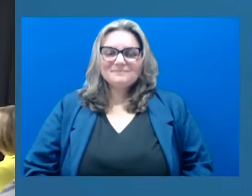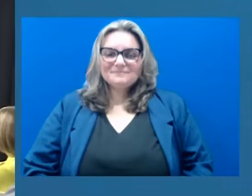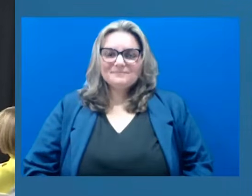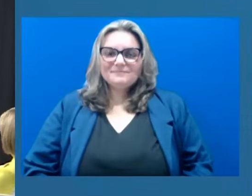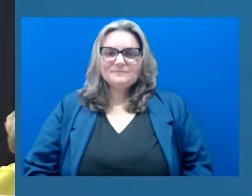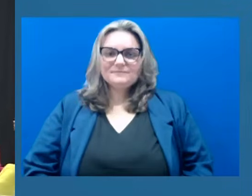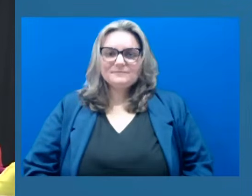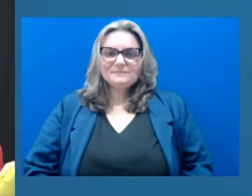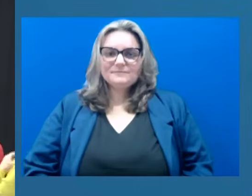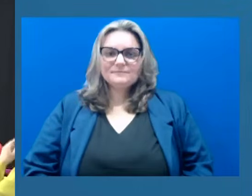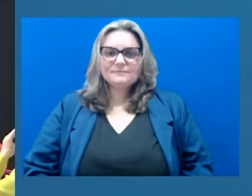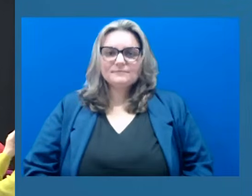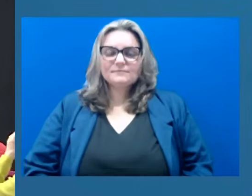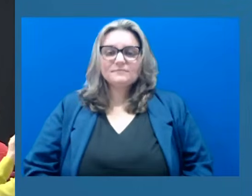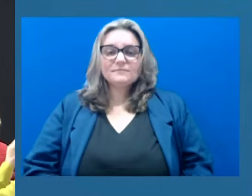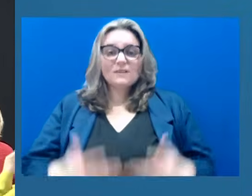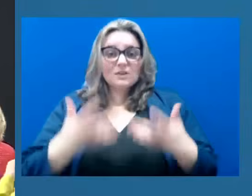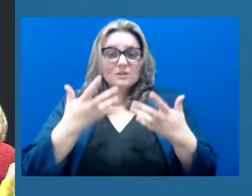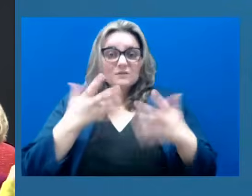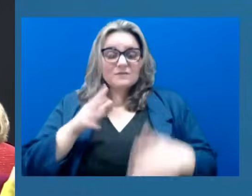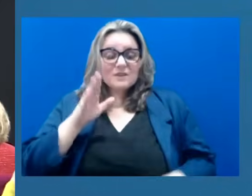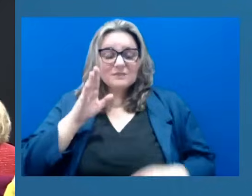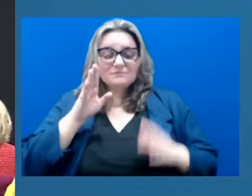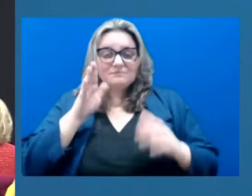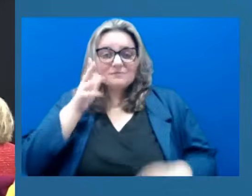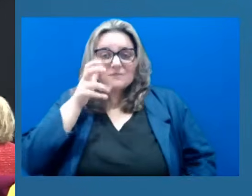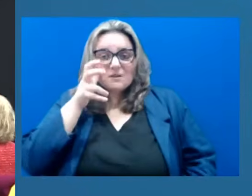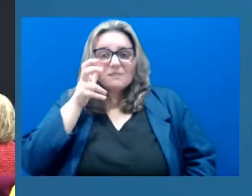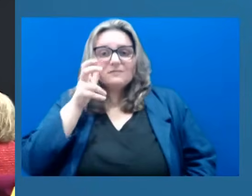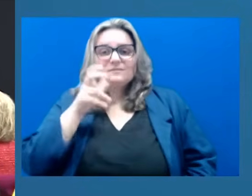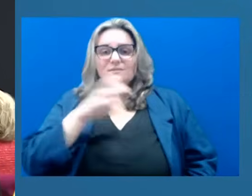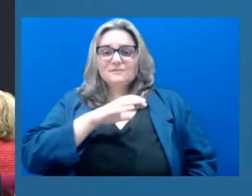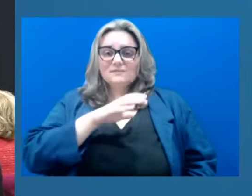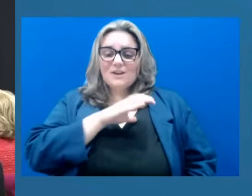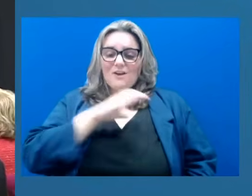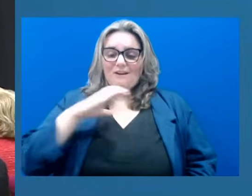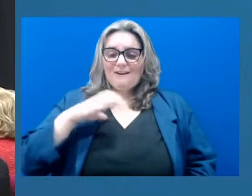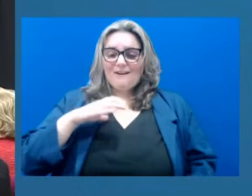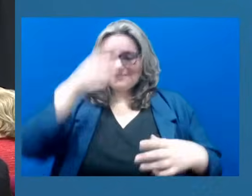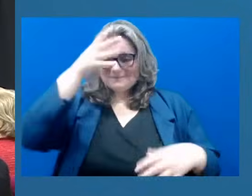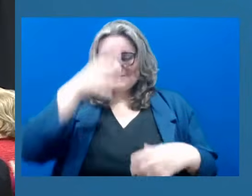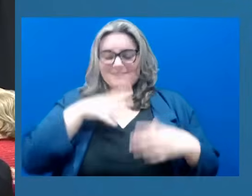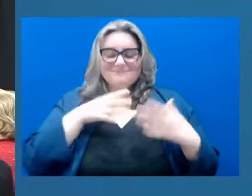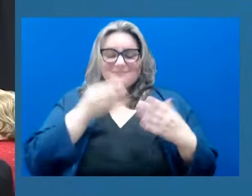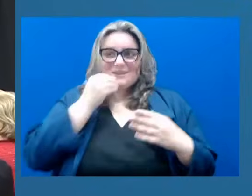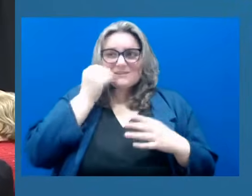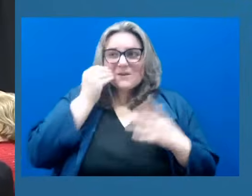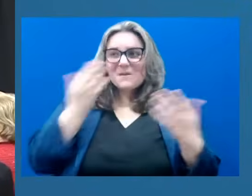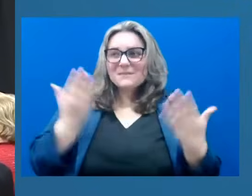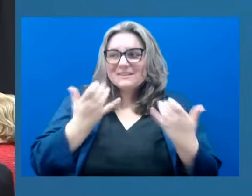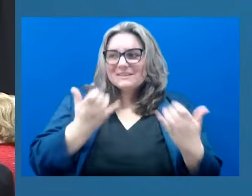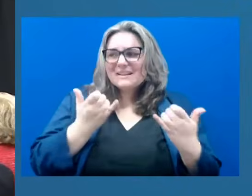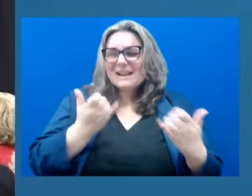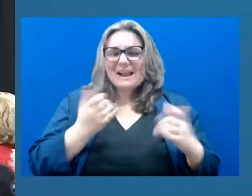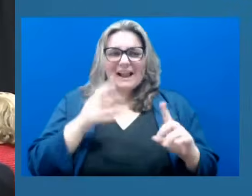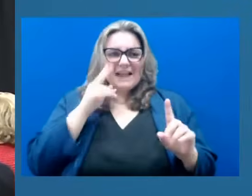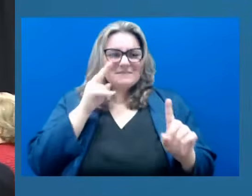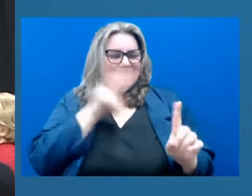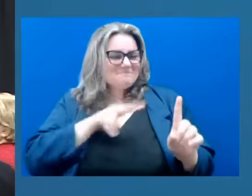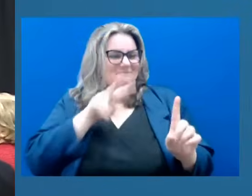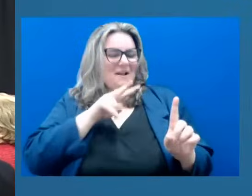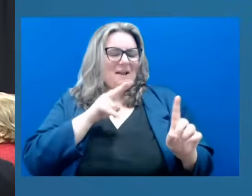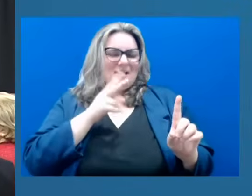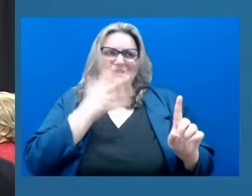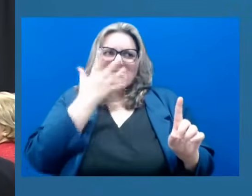And as you heard, we have our congressman here today. He's home from the trenches, the front line, and I think he looks really overjoyed to be back